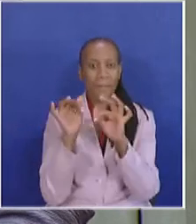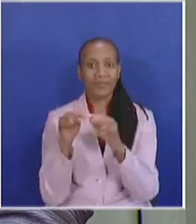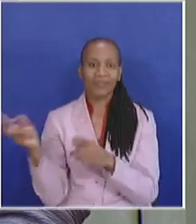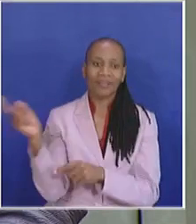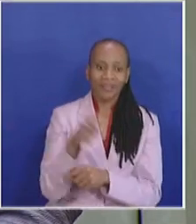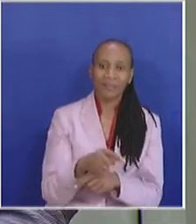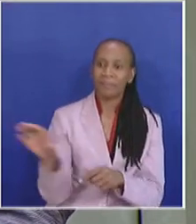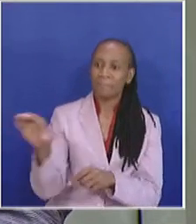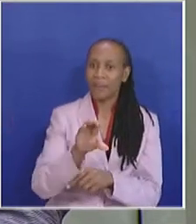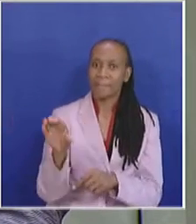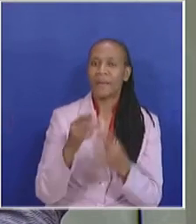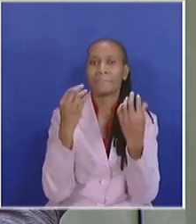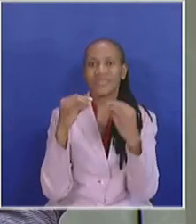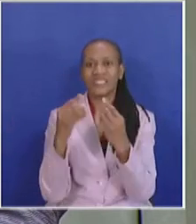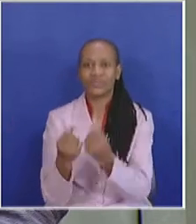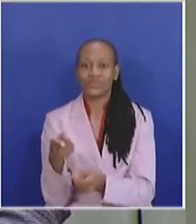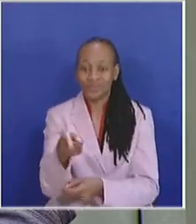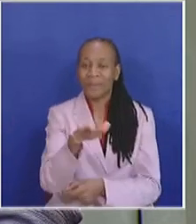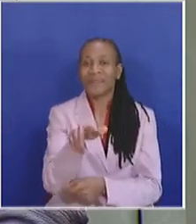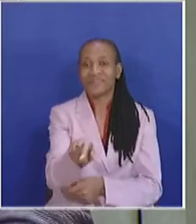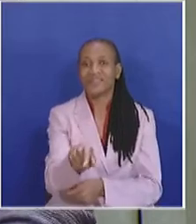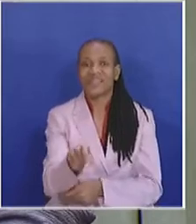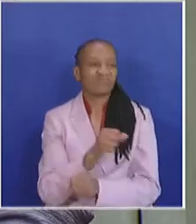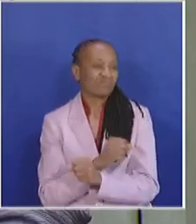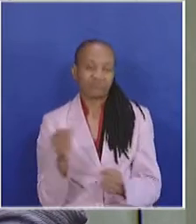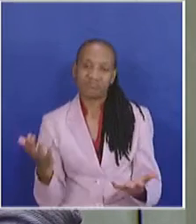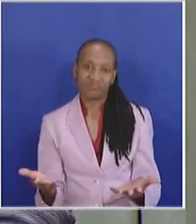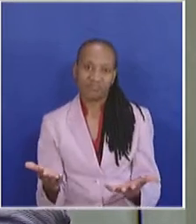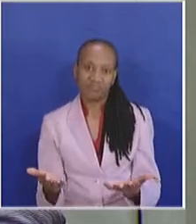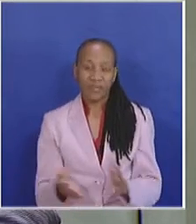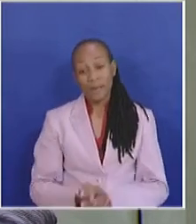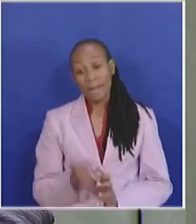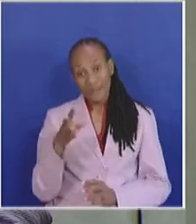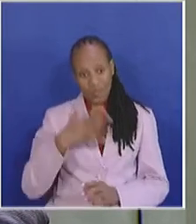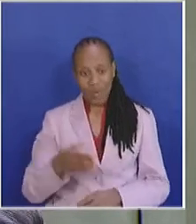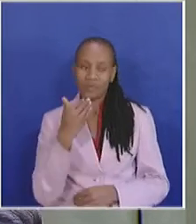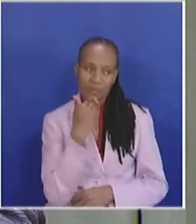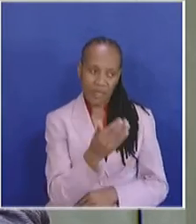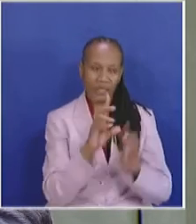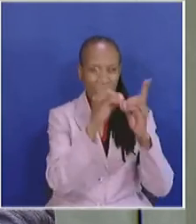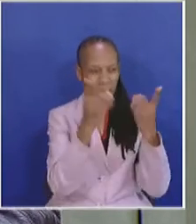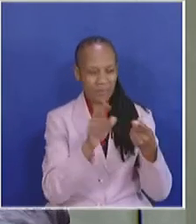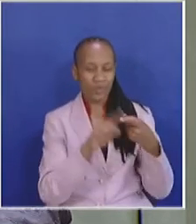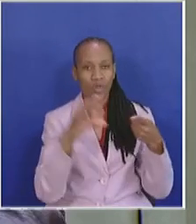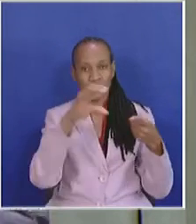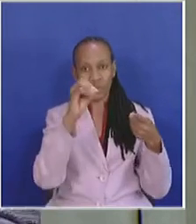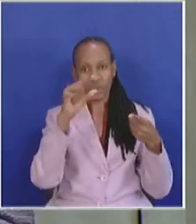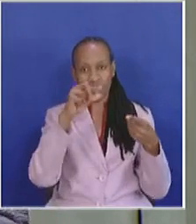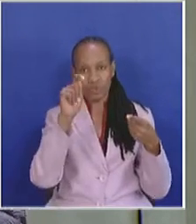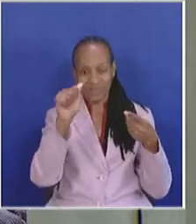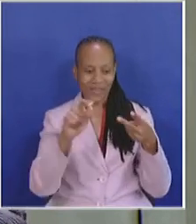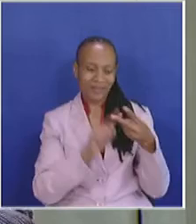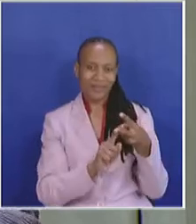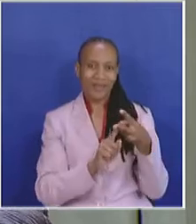purposes. We therefore again thank the role that is played by the departments like culture, human